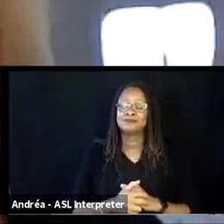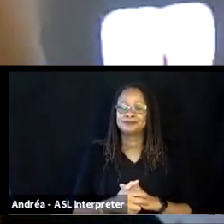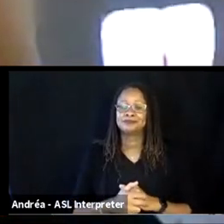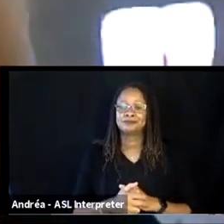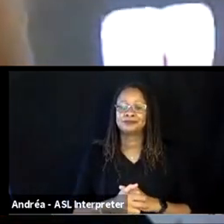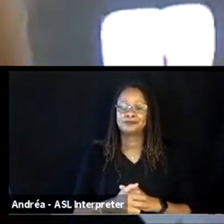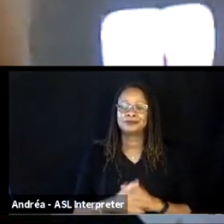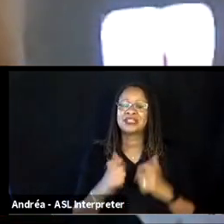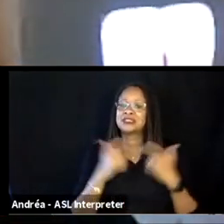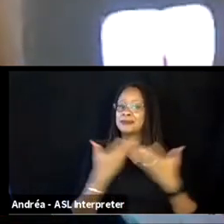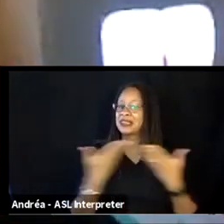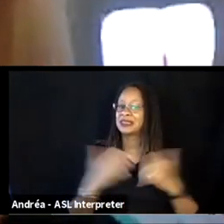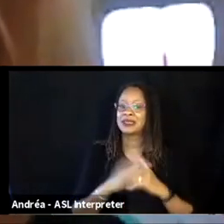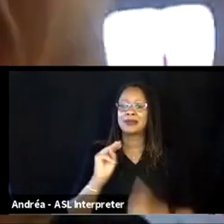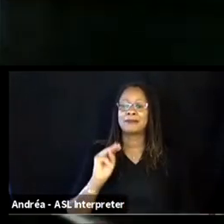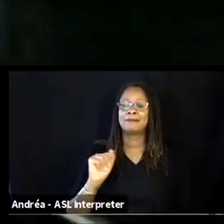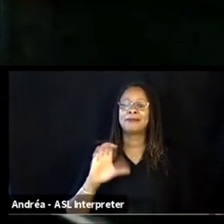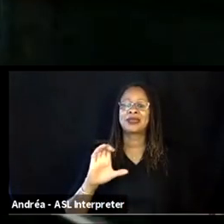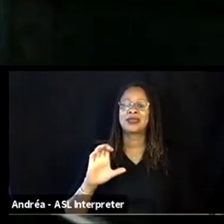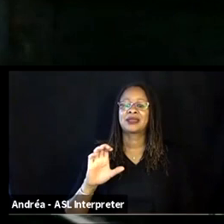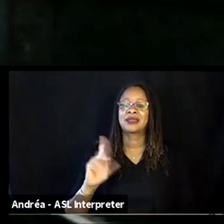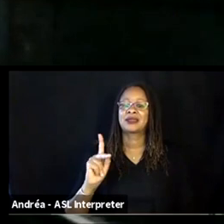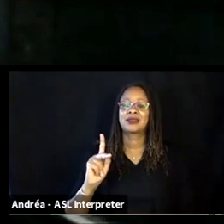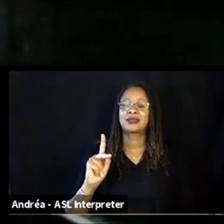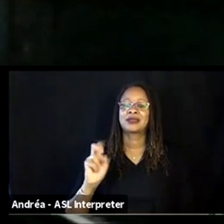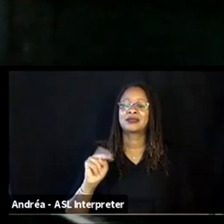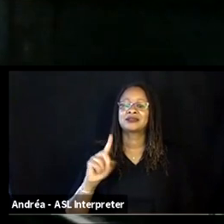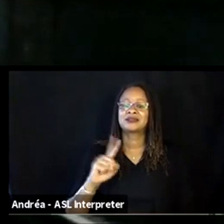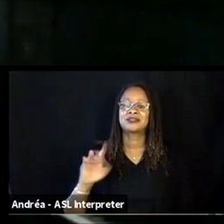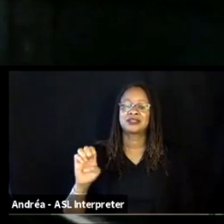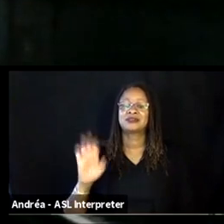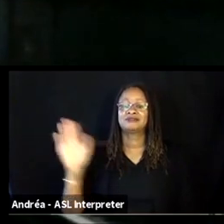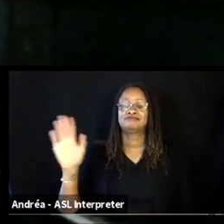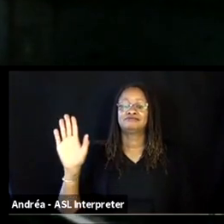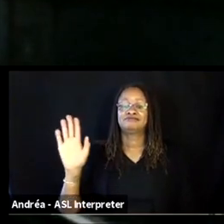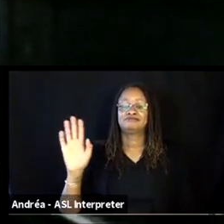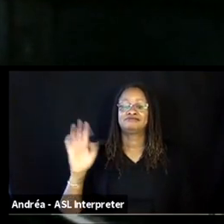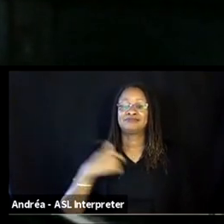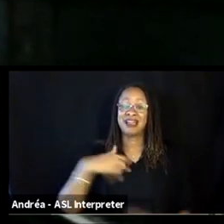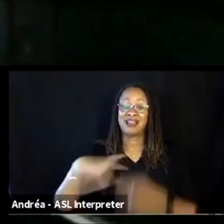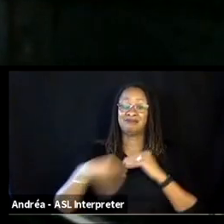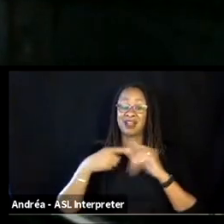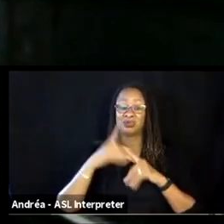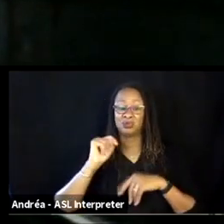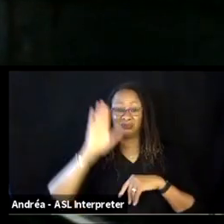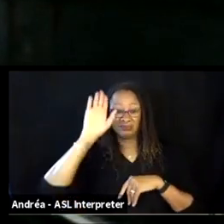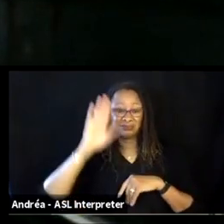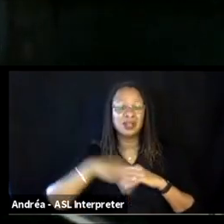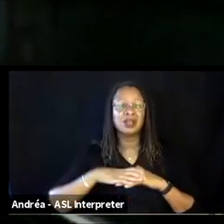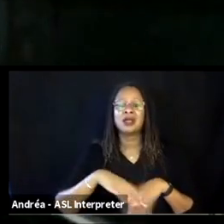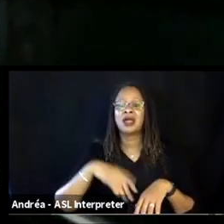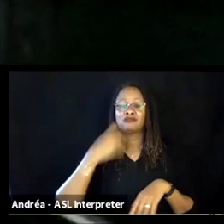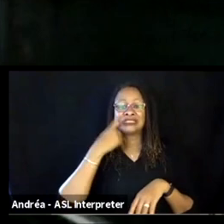that's a big thing. Mackenzie? I was just going to say that I think, and I've been, you know, on this kick, especially